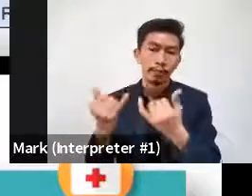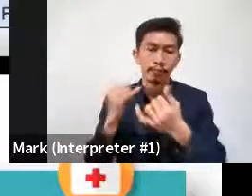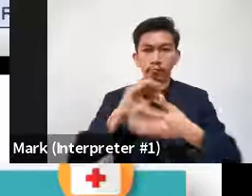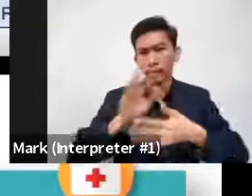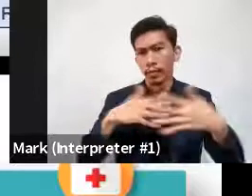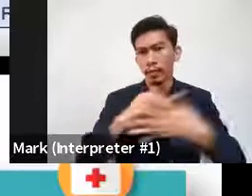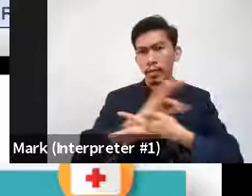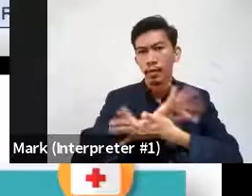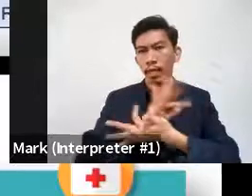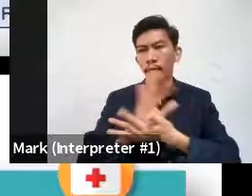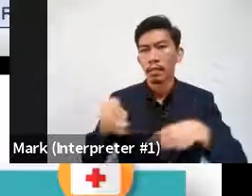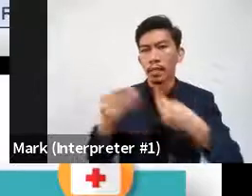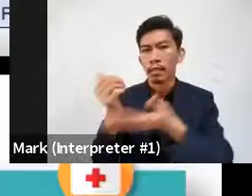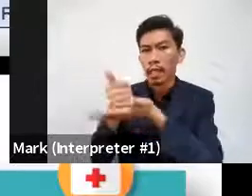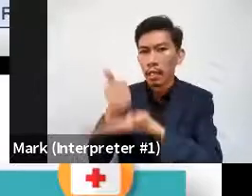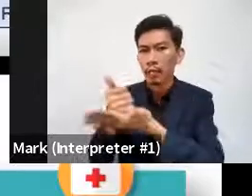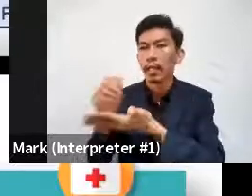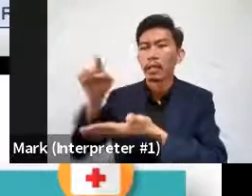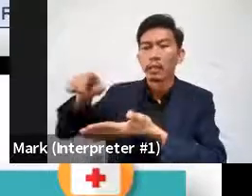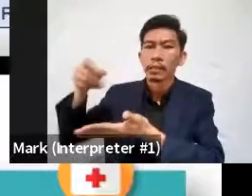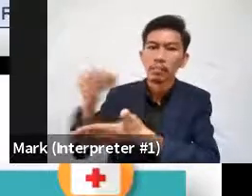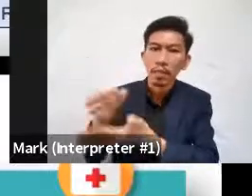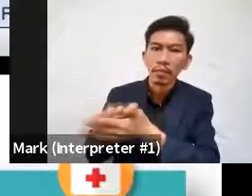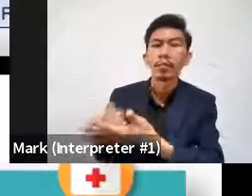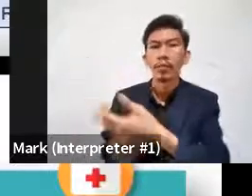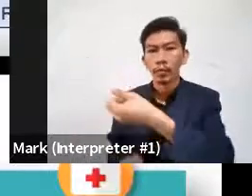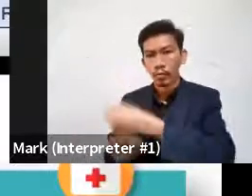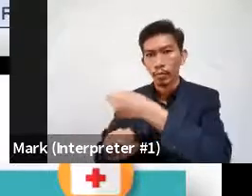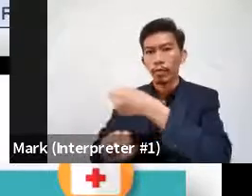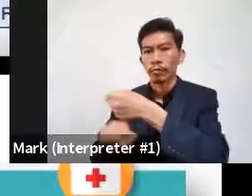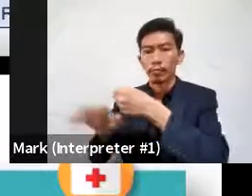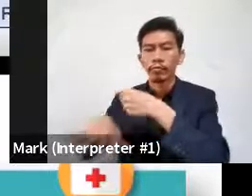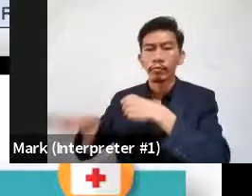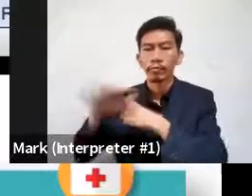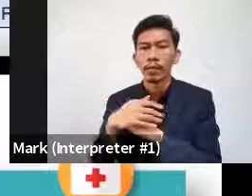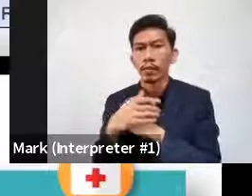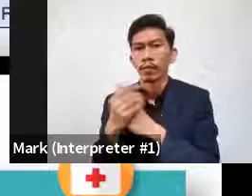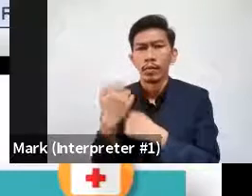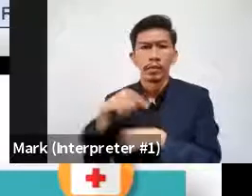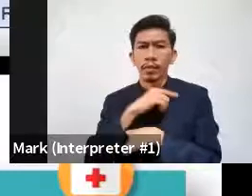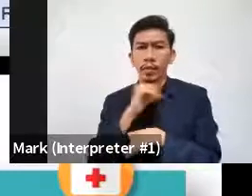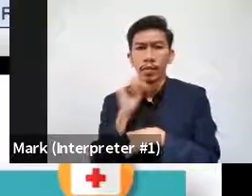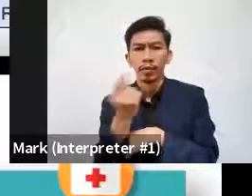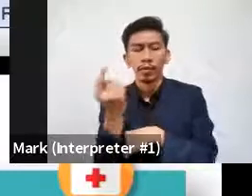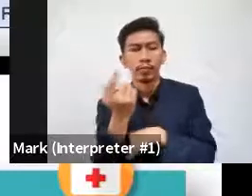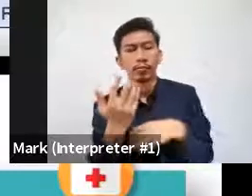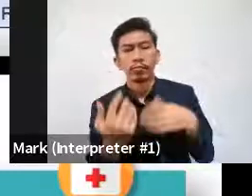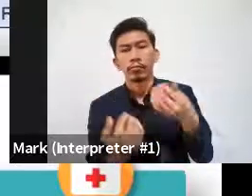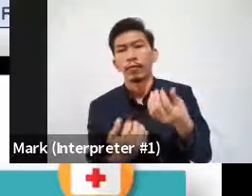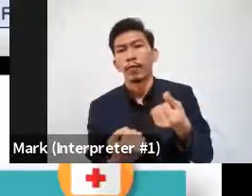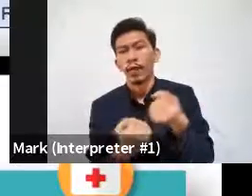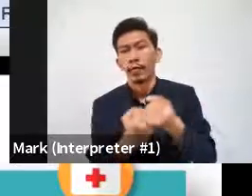the much needed money and funding for the operation. So we are not just providing for an interim reimbursement,